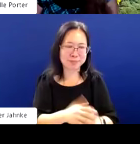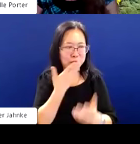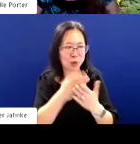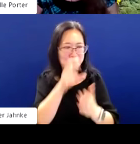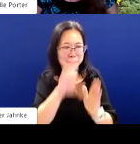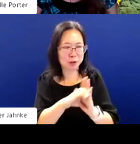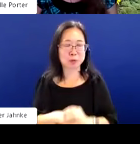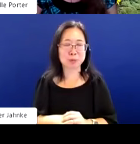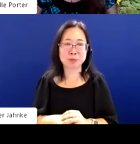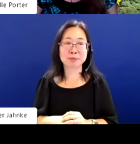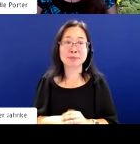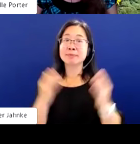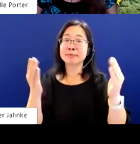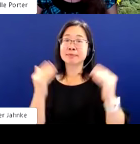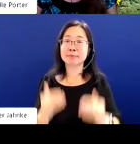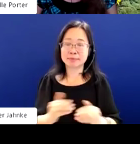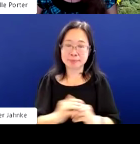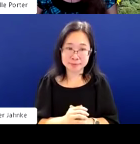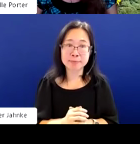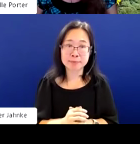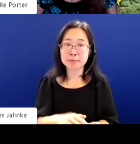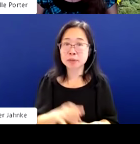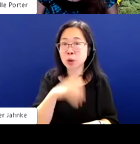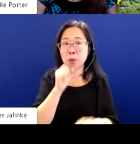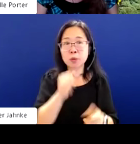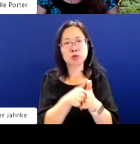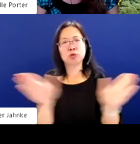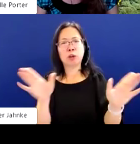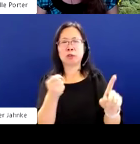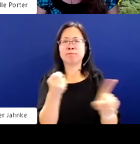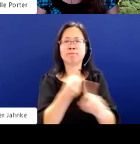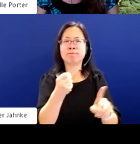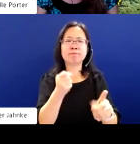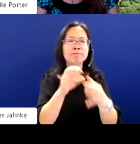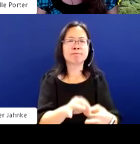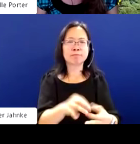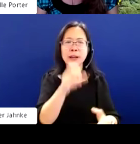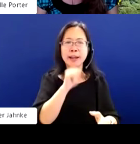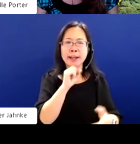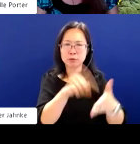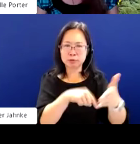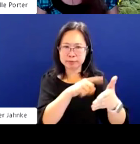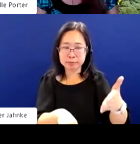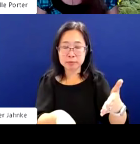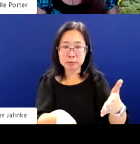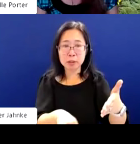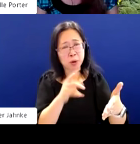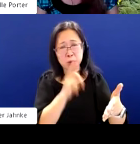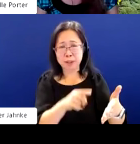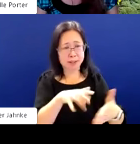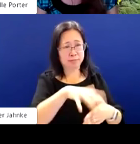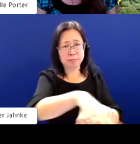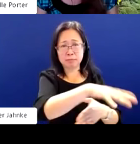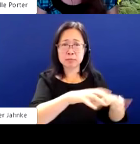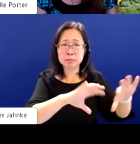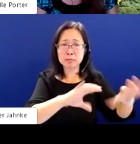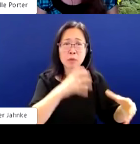of general effects of ageism, one is that the lives of older people can just